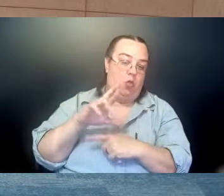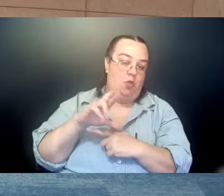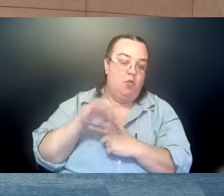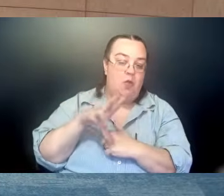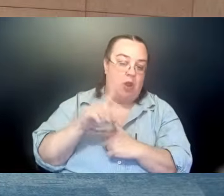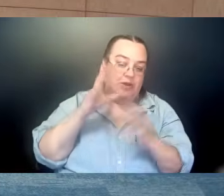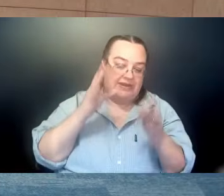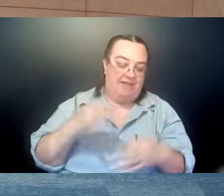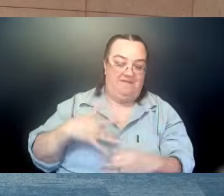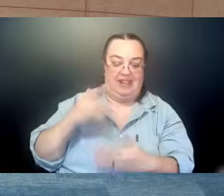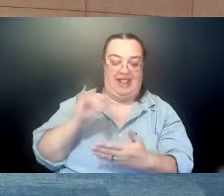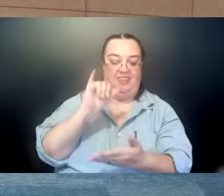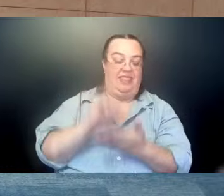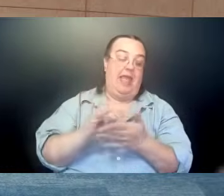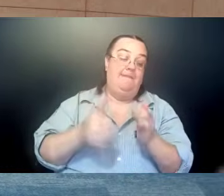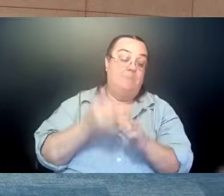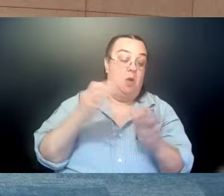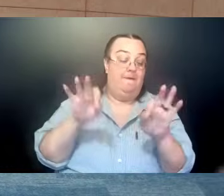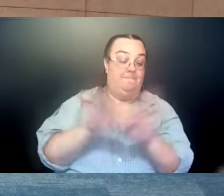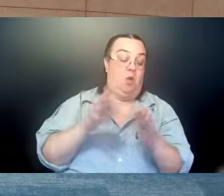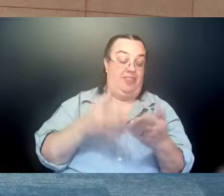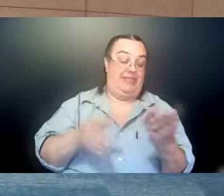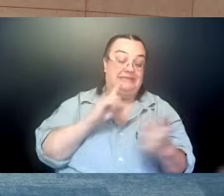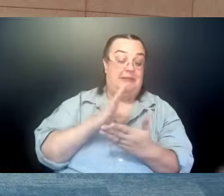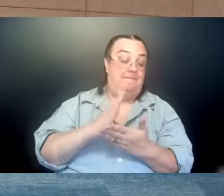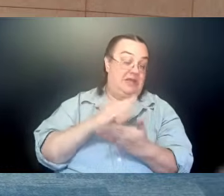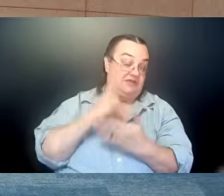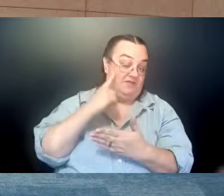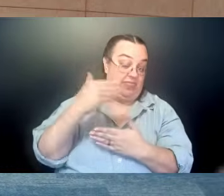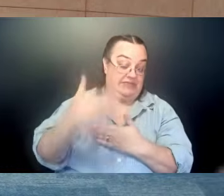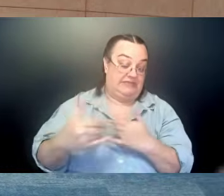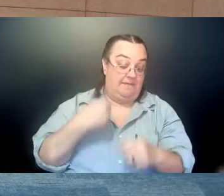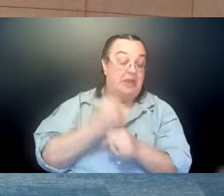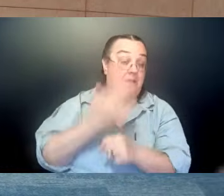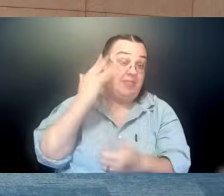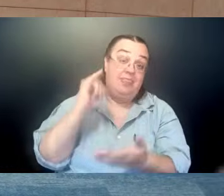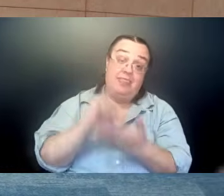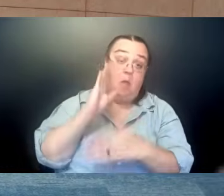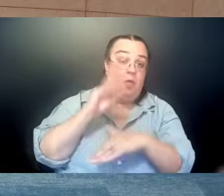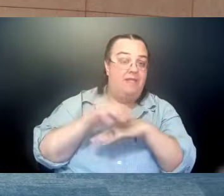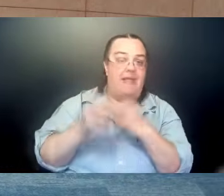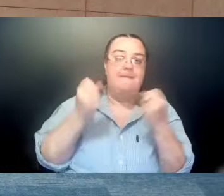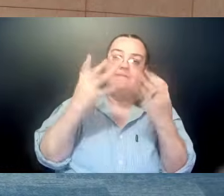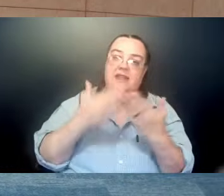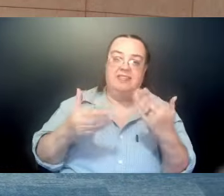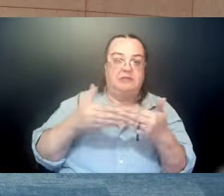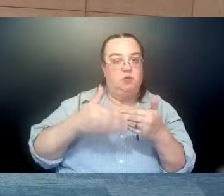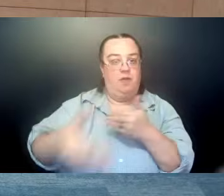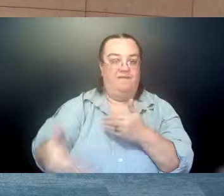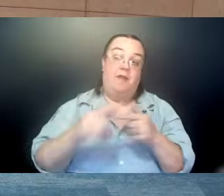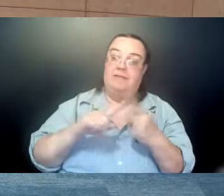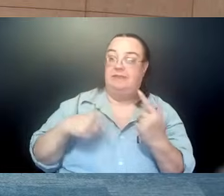is the most important thing, is the budget for this upcoming year, because it's going to affect a lot of stuff going forward. But I yield back.